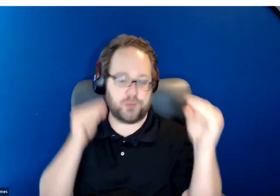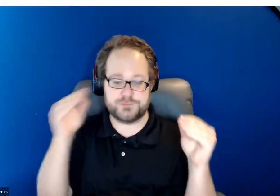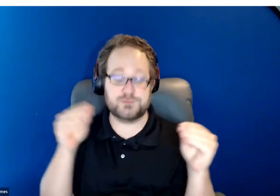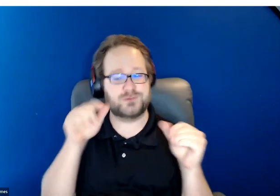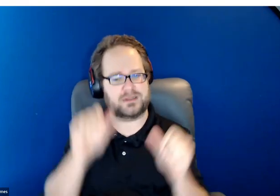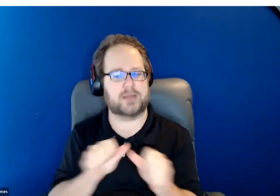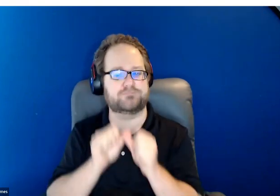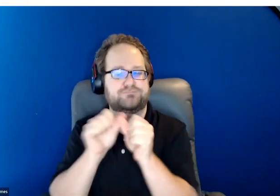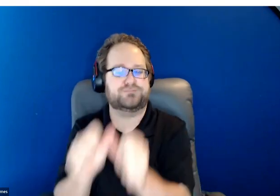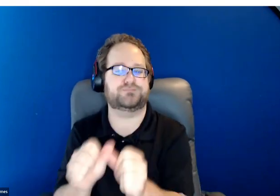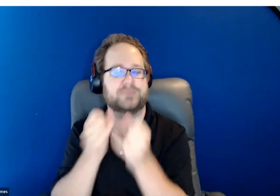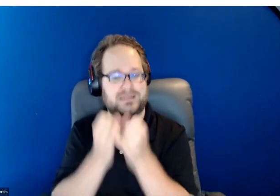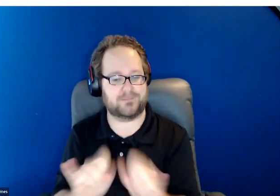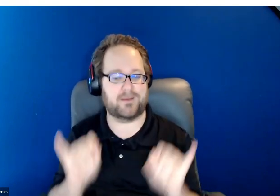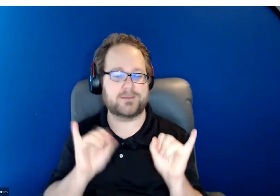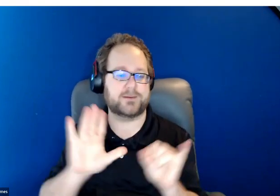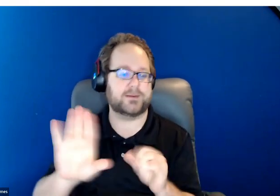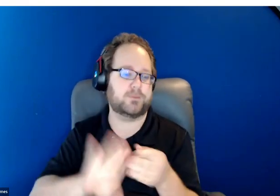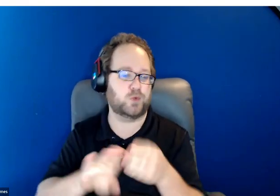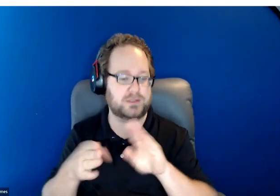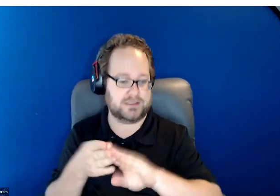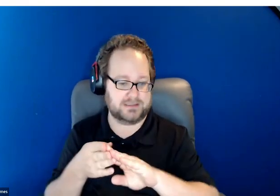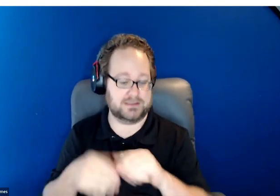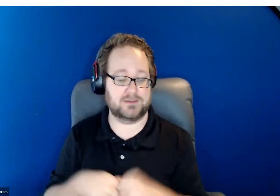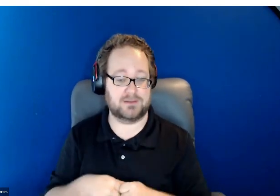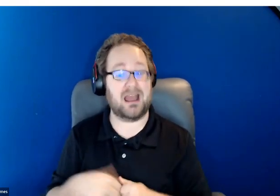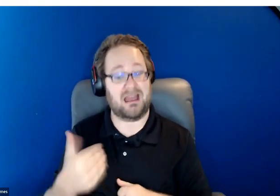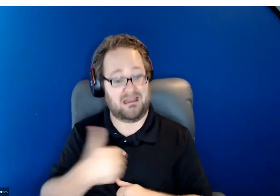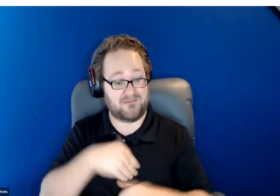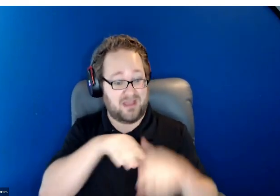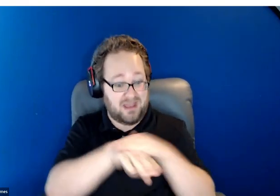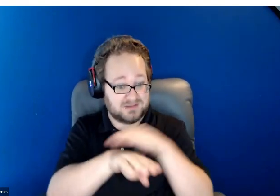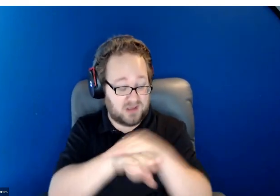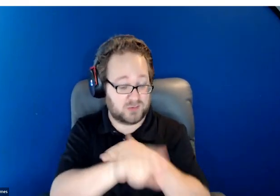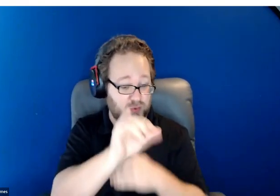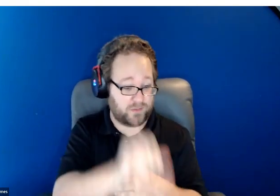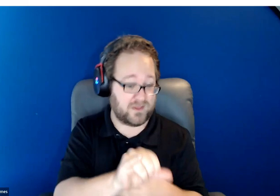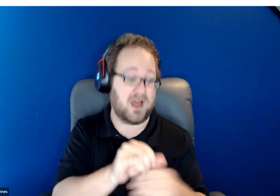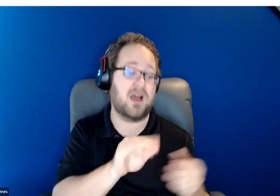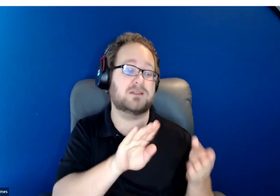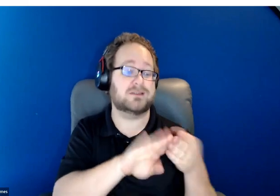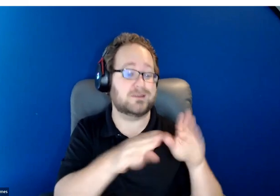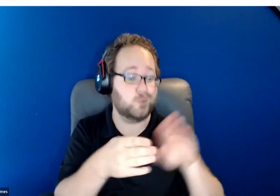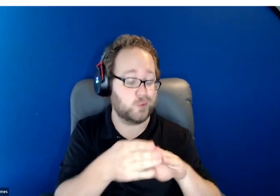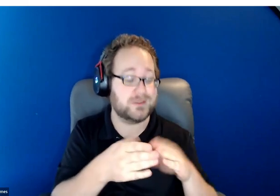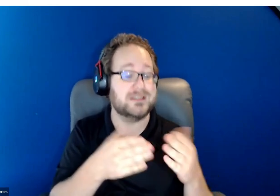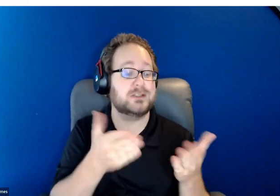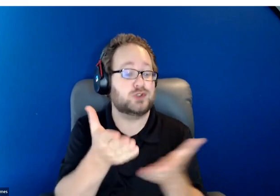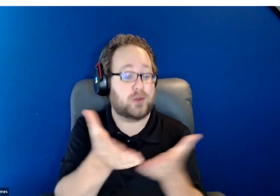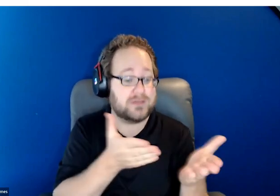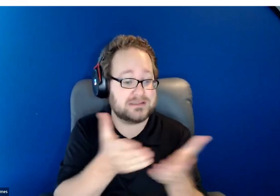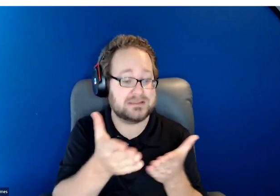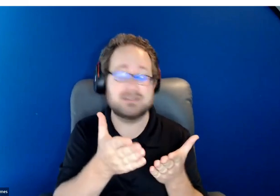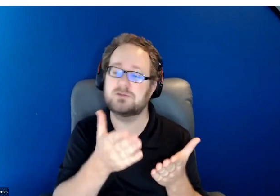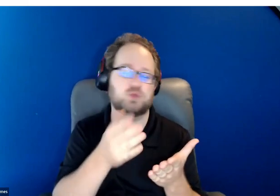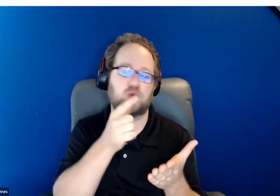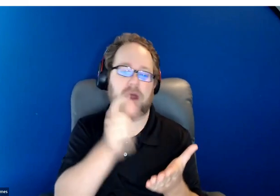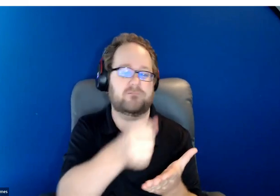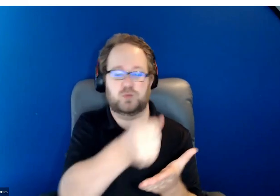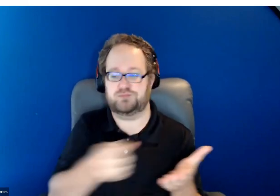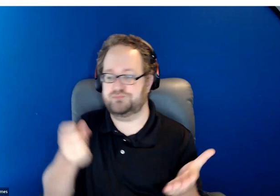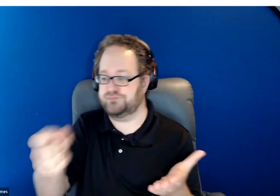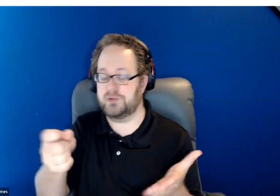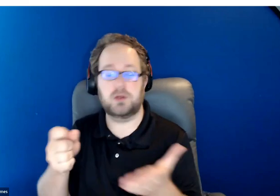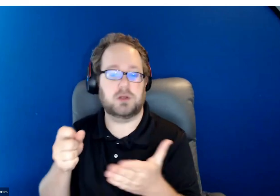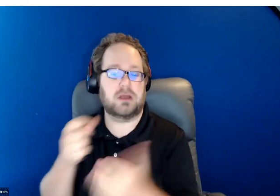to home and community-based services can help individuals meet their needs and potentially avoid unnecessary hospitalizations and live in the